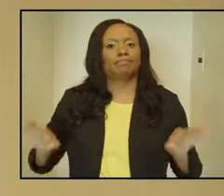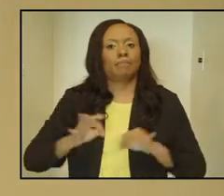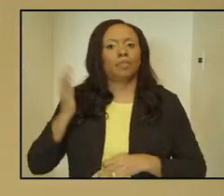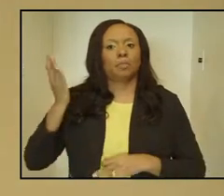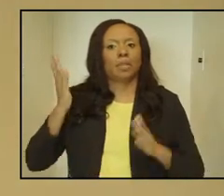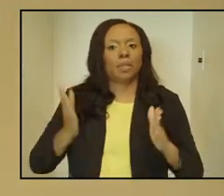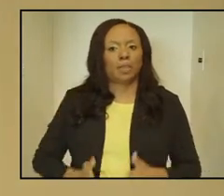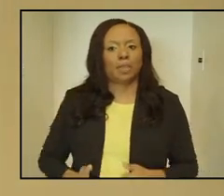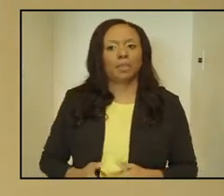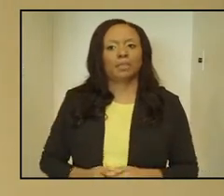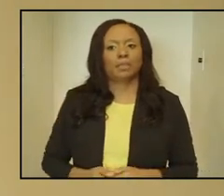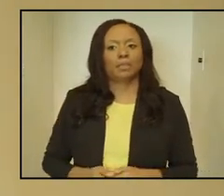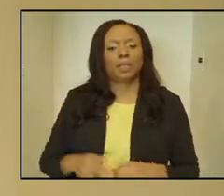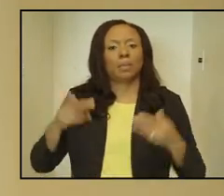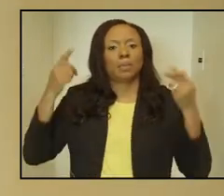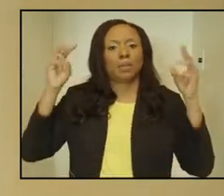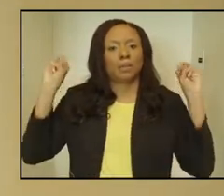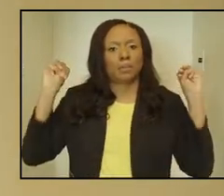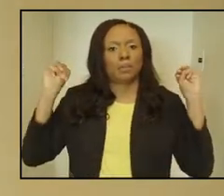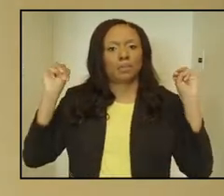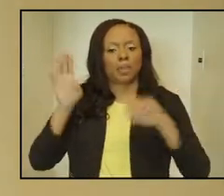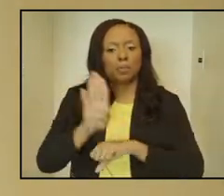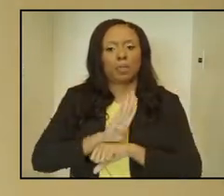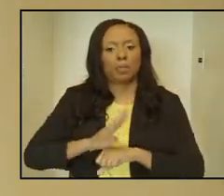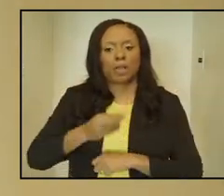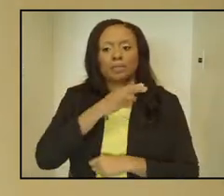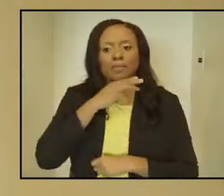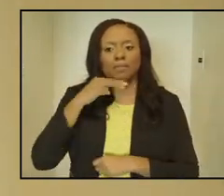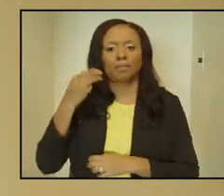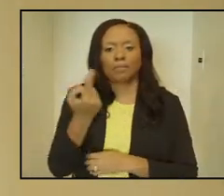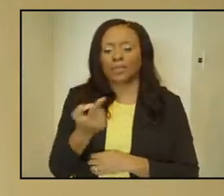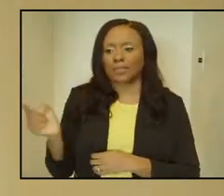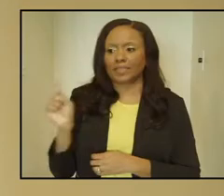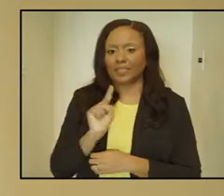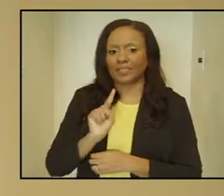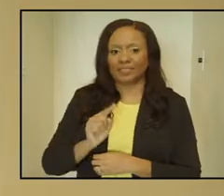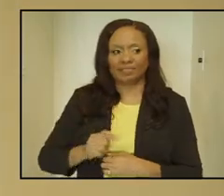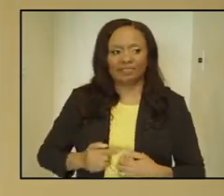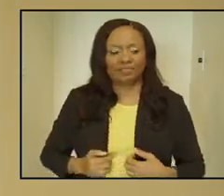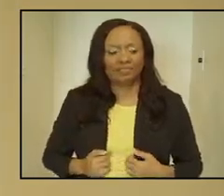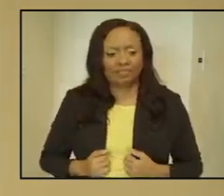Mia Amor-Motley, Prime Minister of Barbados, to address us.